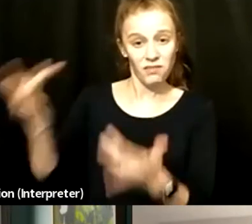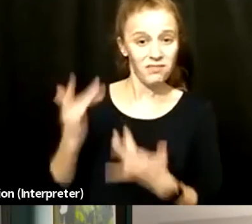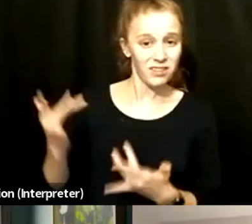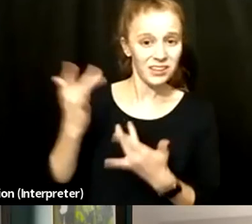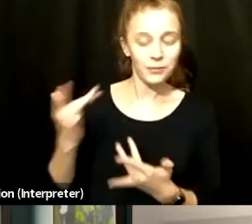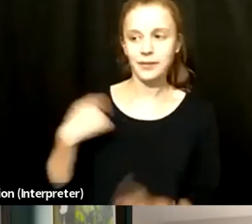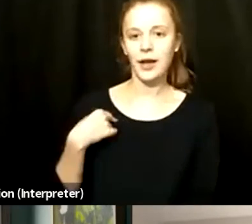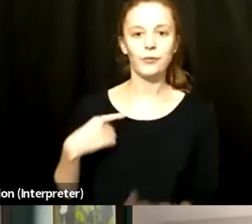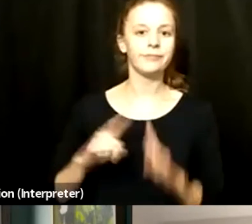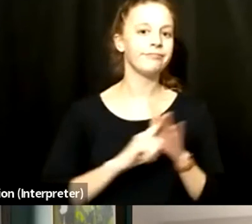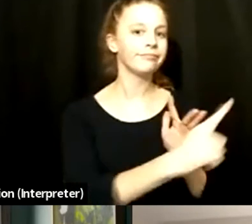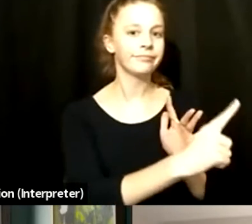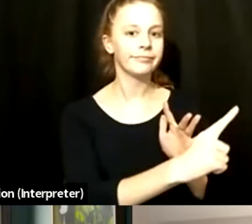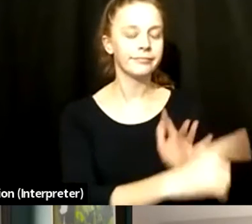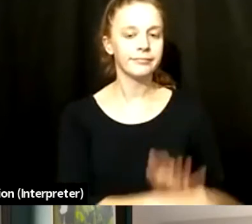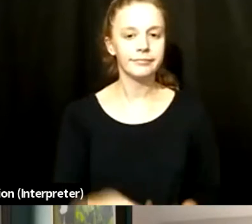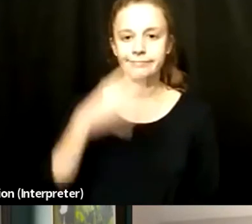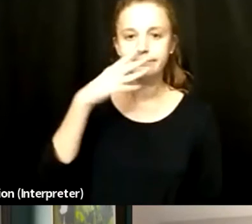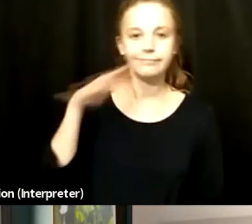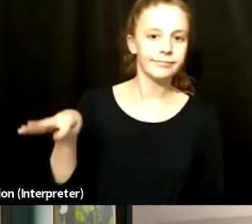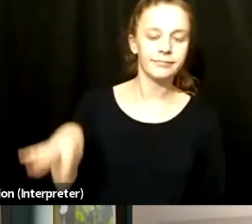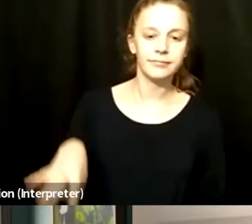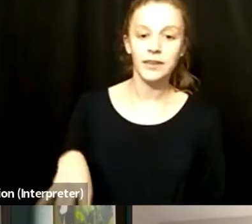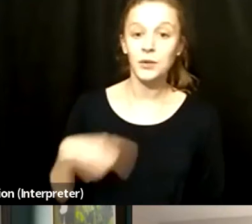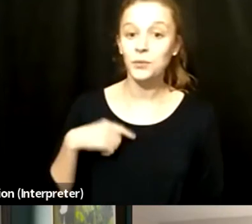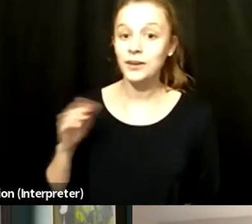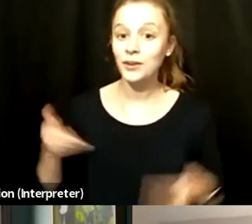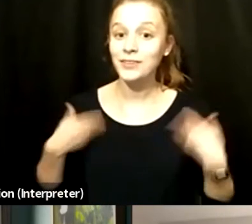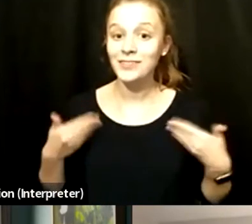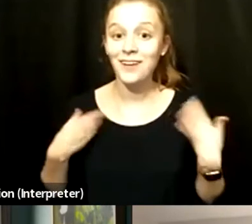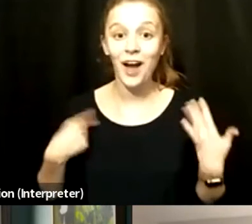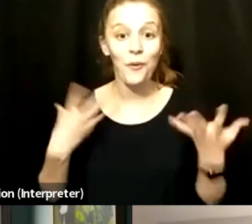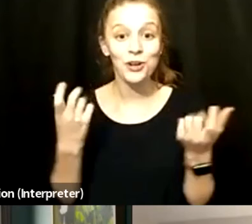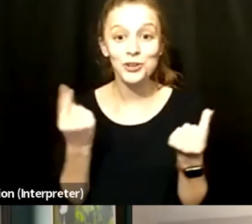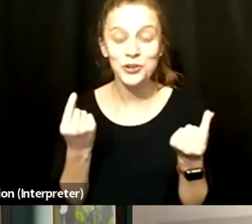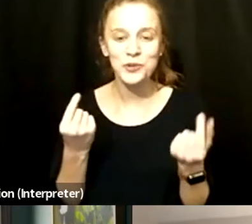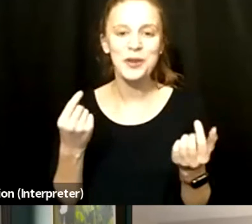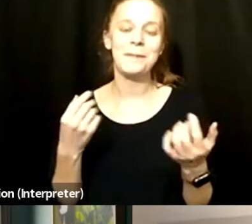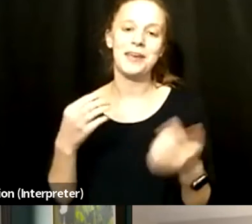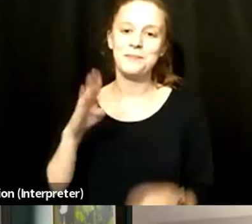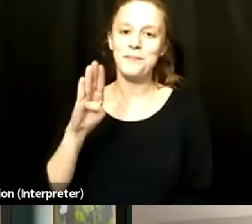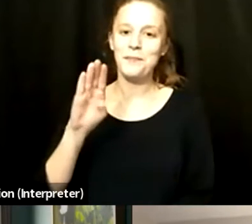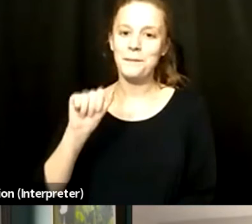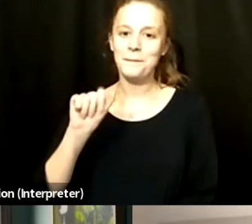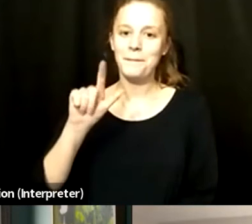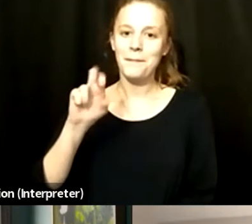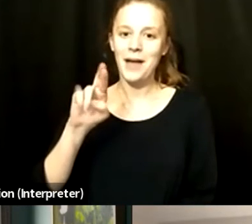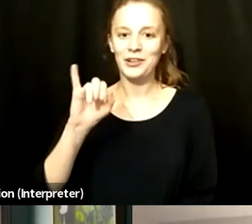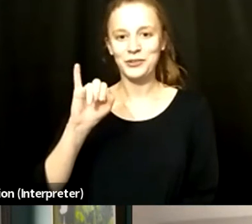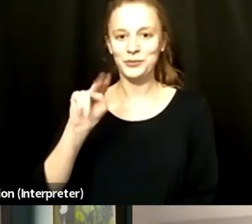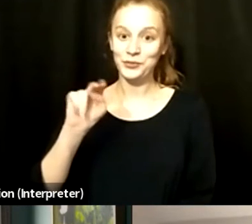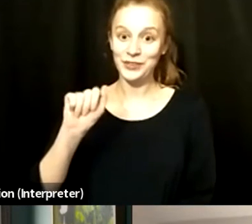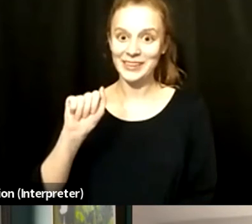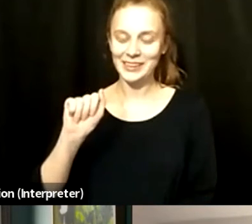gone. So when I was little, I really wanted to be a ballerina. And so my mom like well, first of